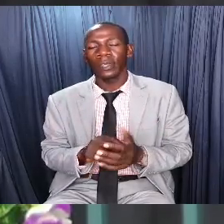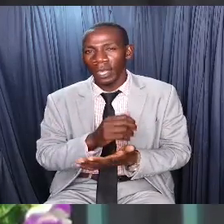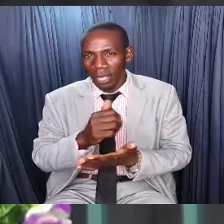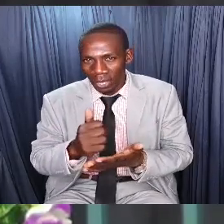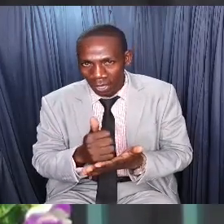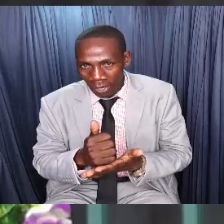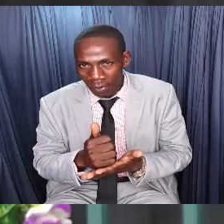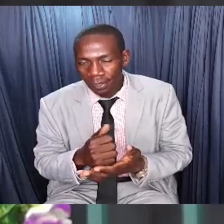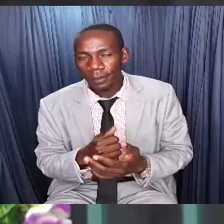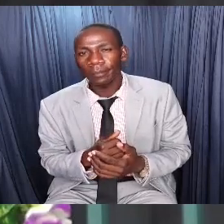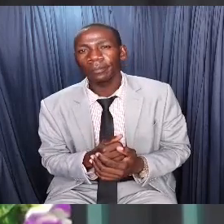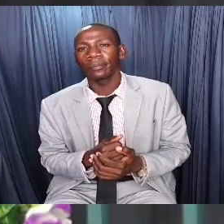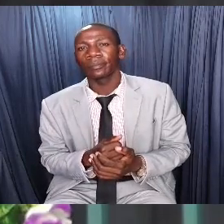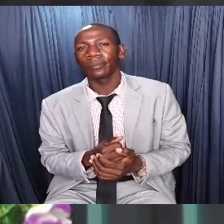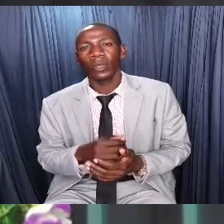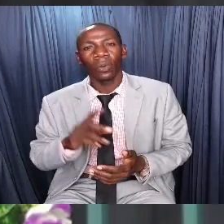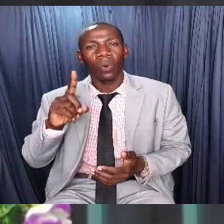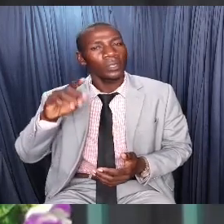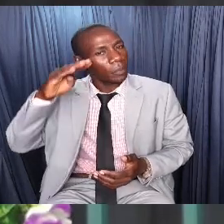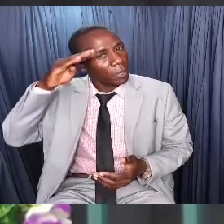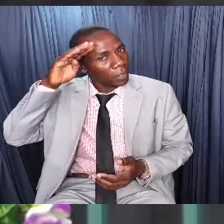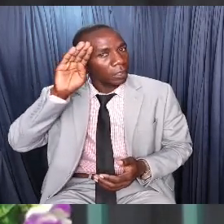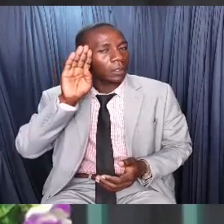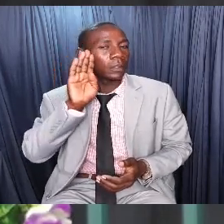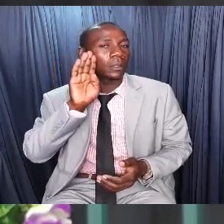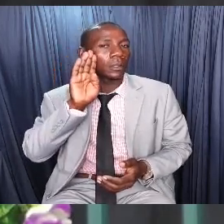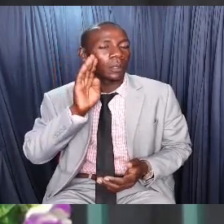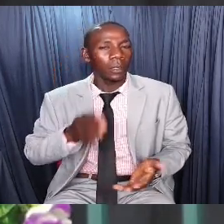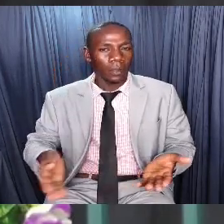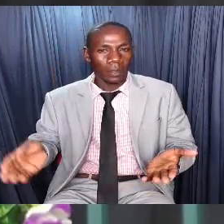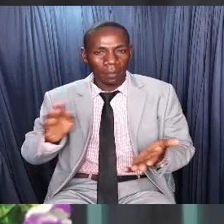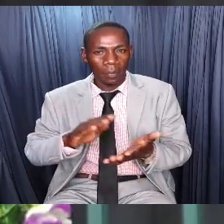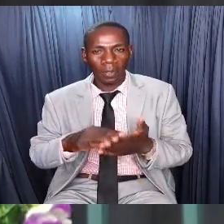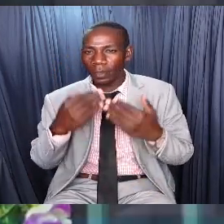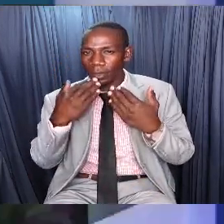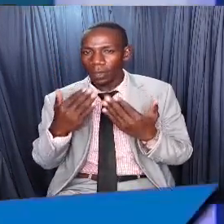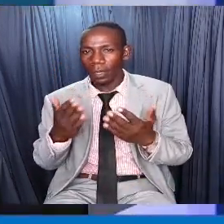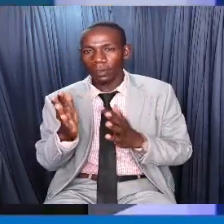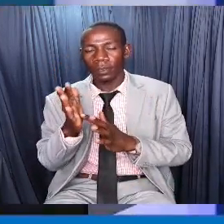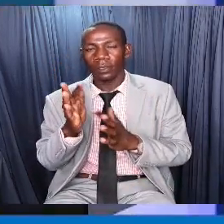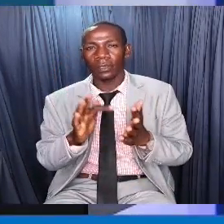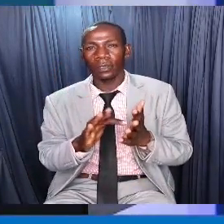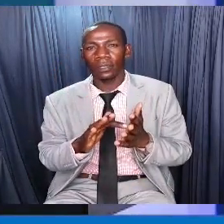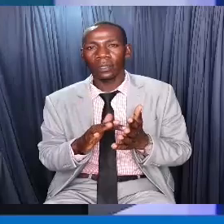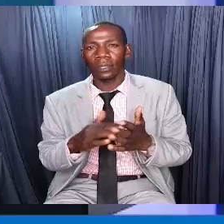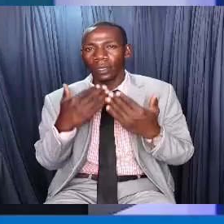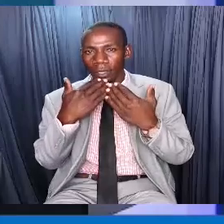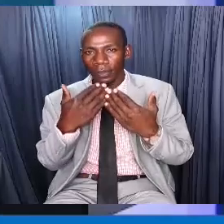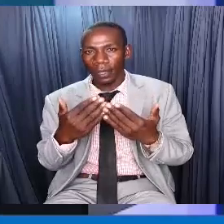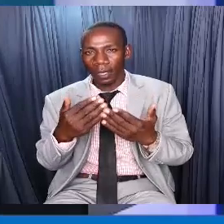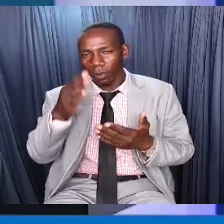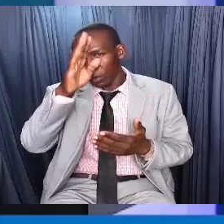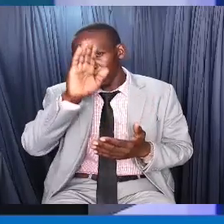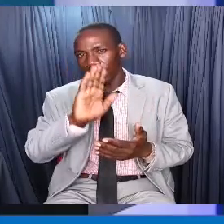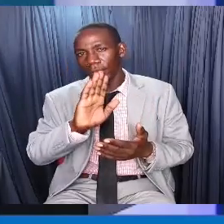Yesu asifiwe sana. Amen. Samaria mmoja tu. One Samaritan. Akaja akatoa shukrani. Came back and gratified Jesus. Akaja akamshukuru Mungu. He came